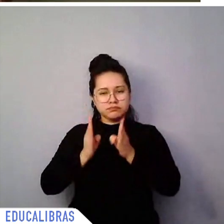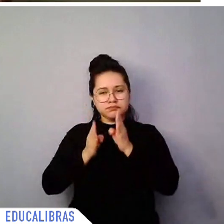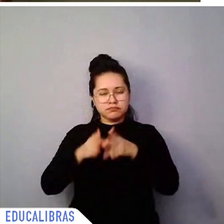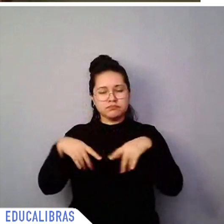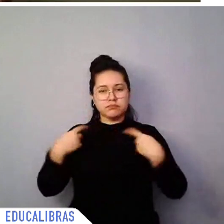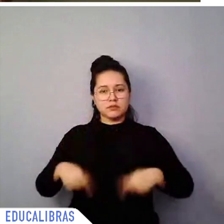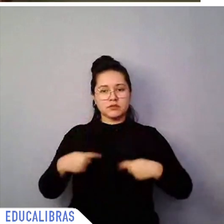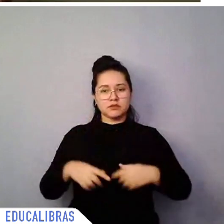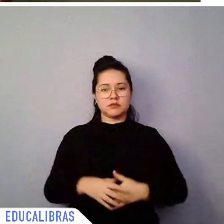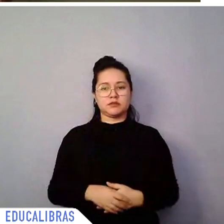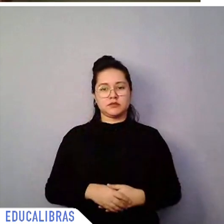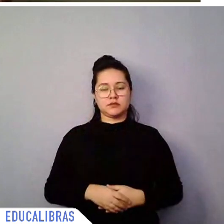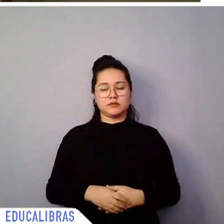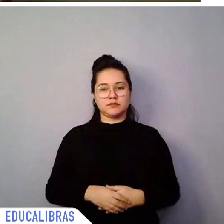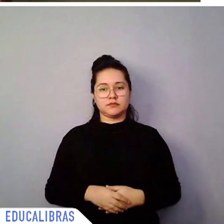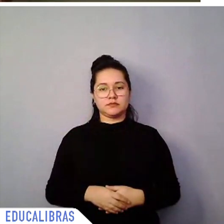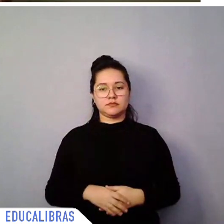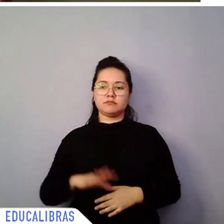We